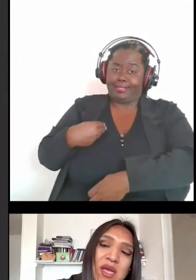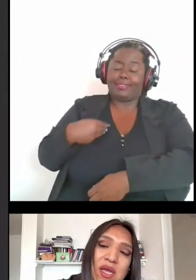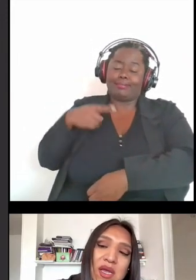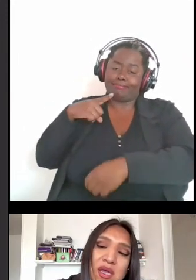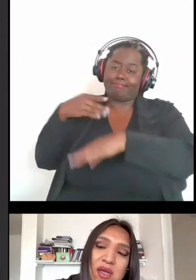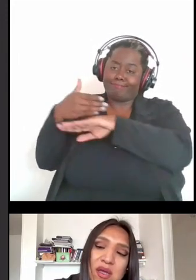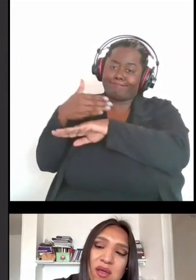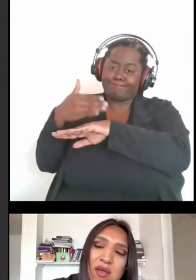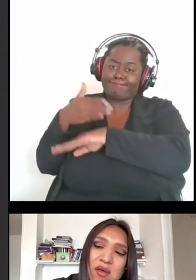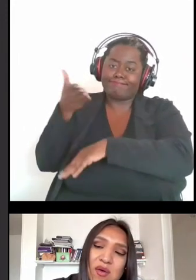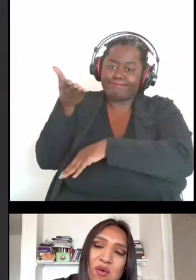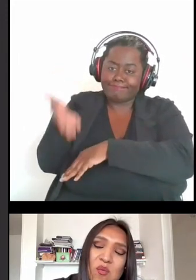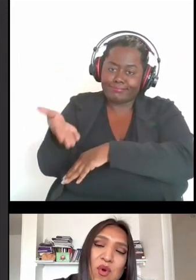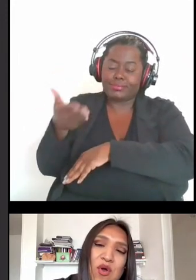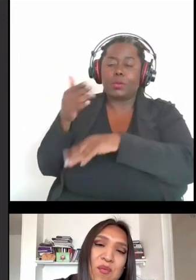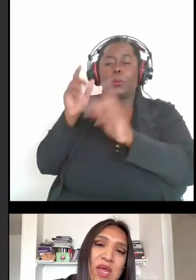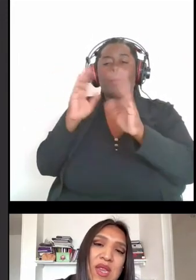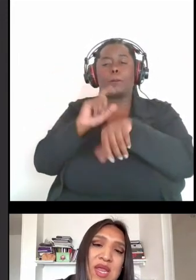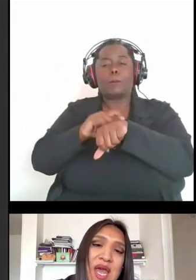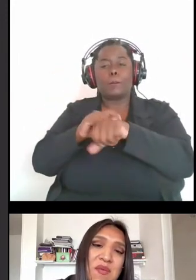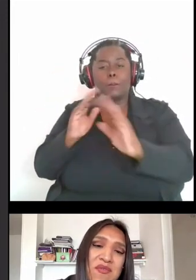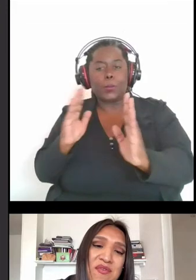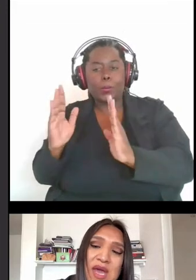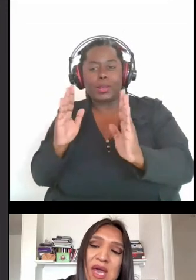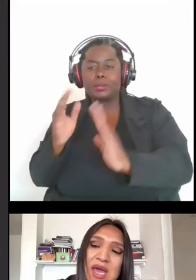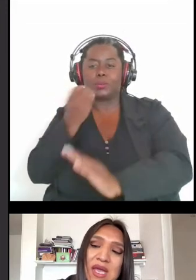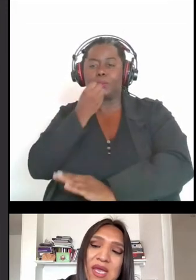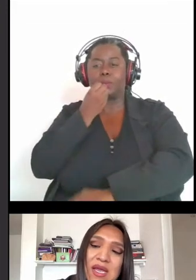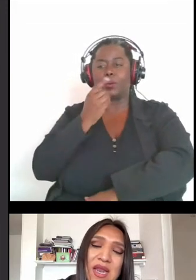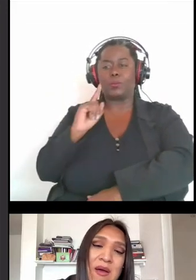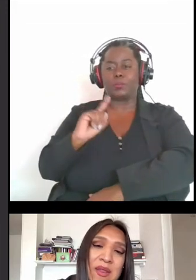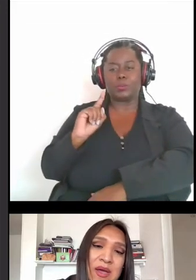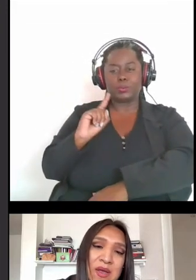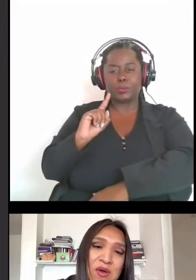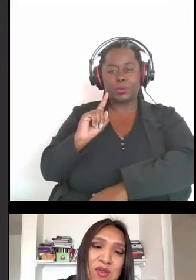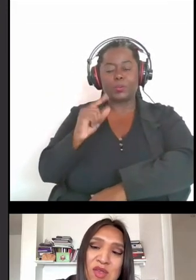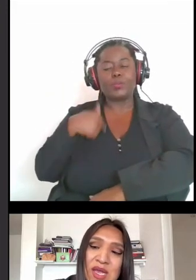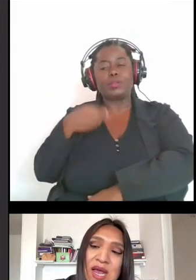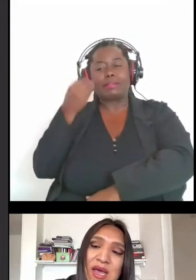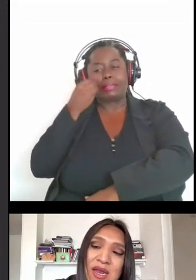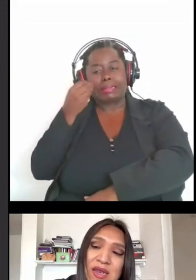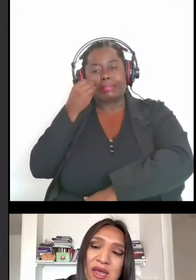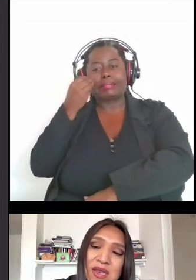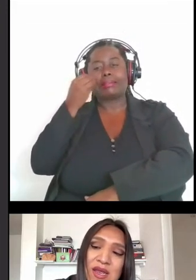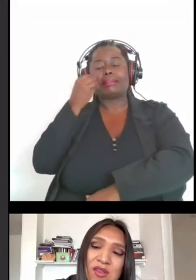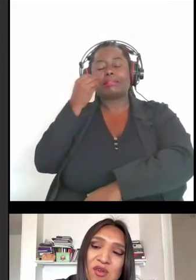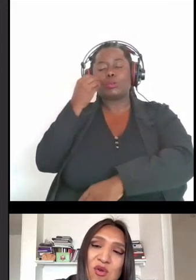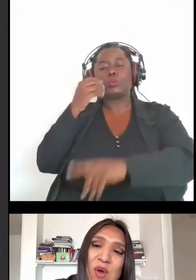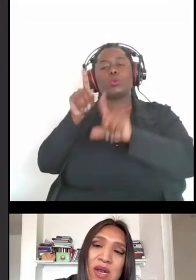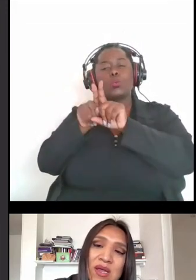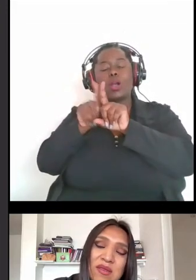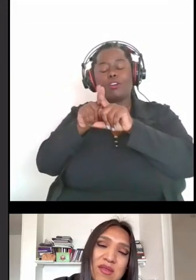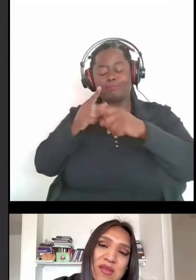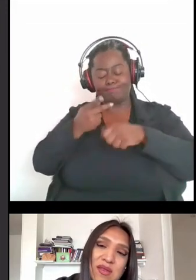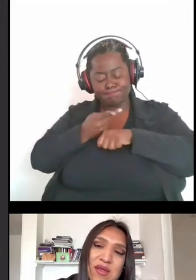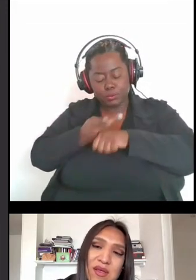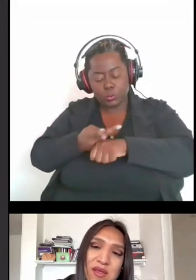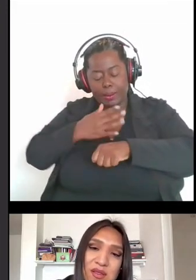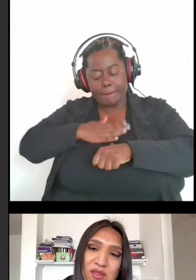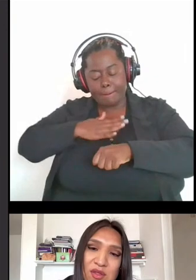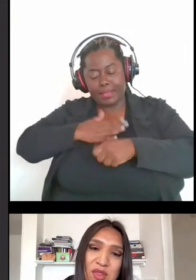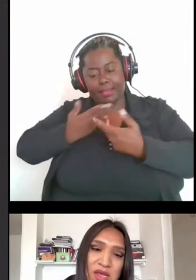my life in the past so in this case I was trying to go through these Con